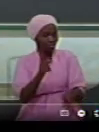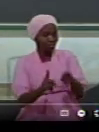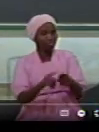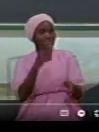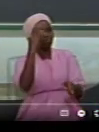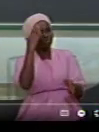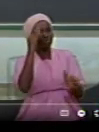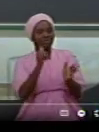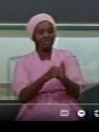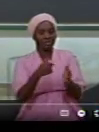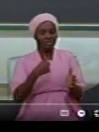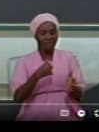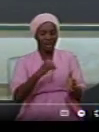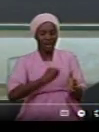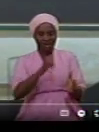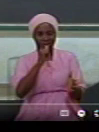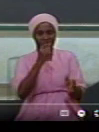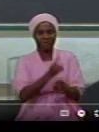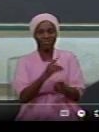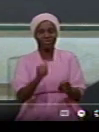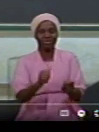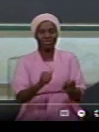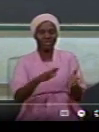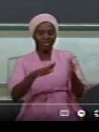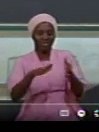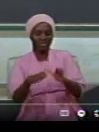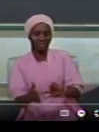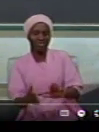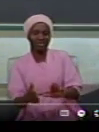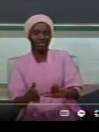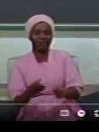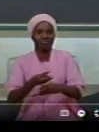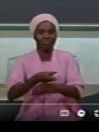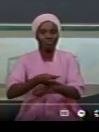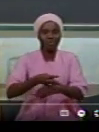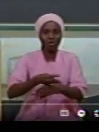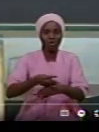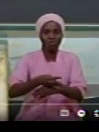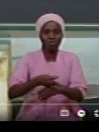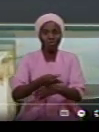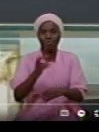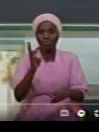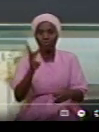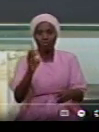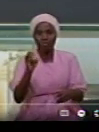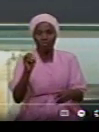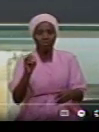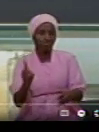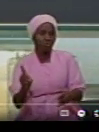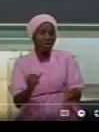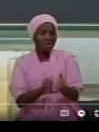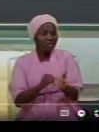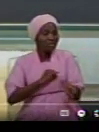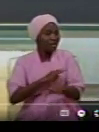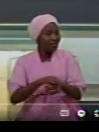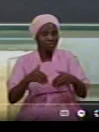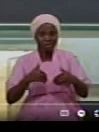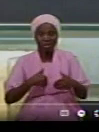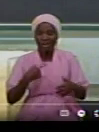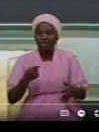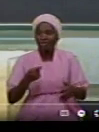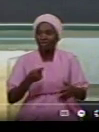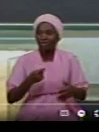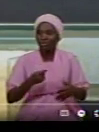block of wood, that I don't have the spirit, and I don't have the joy